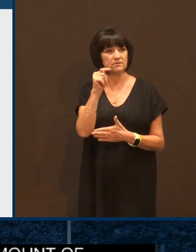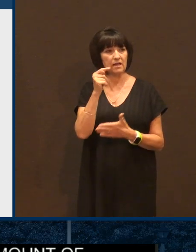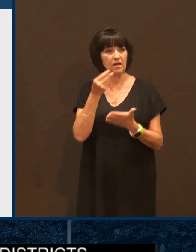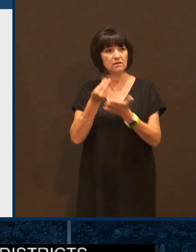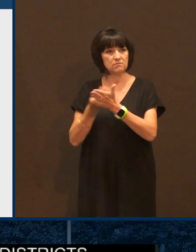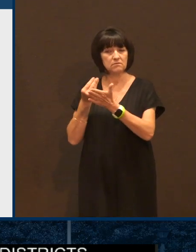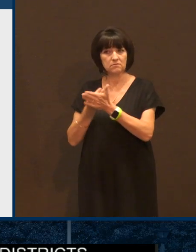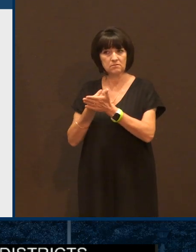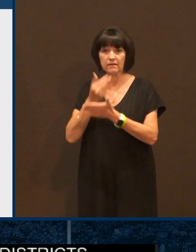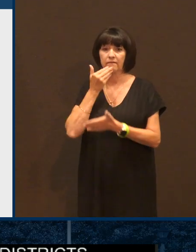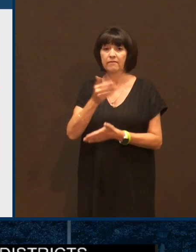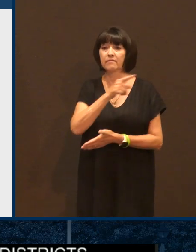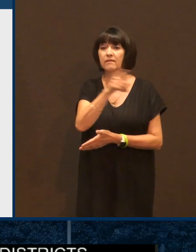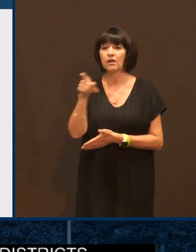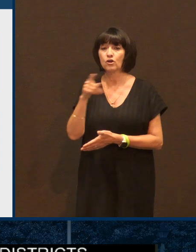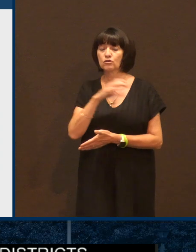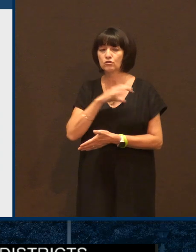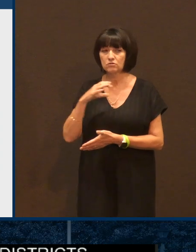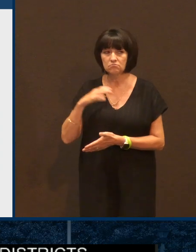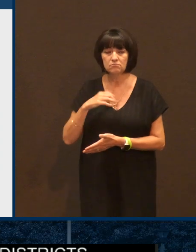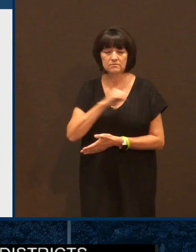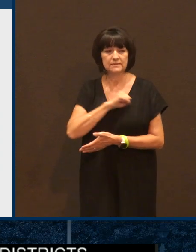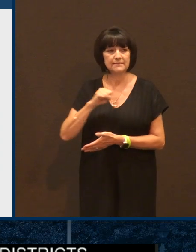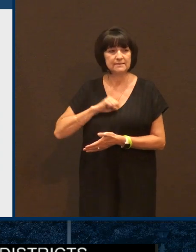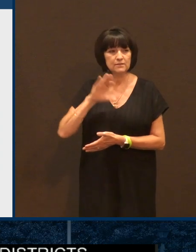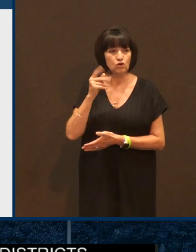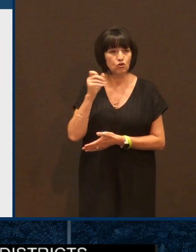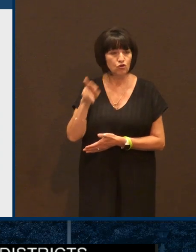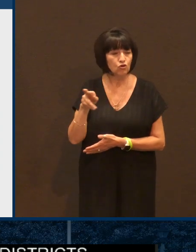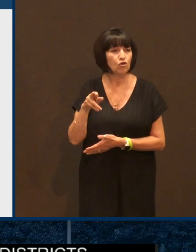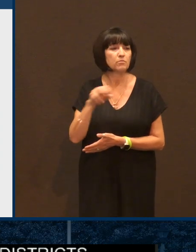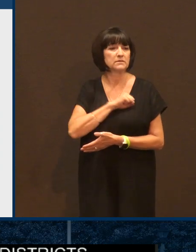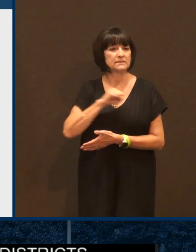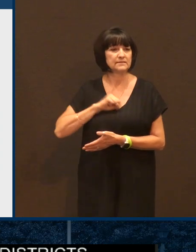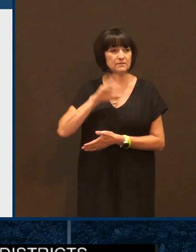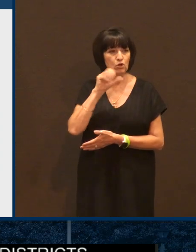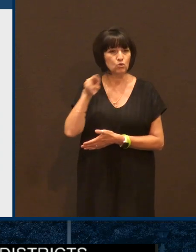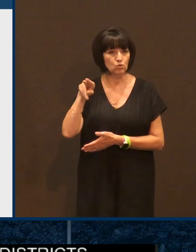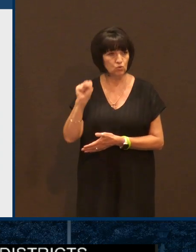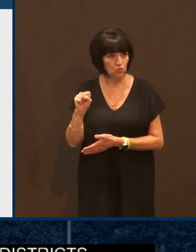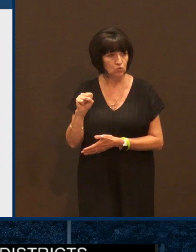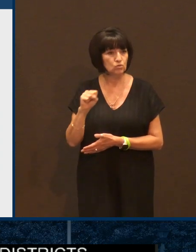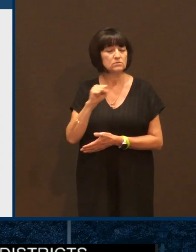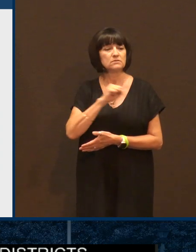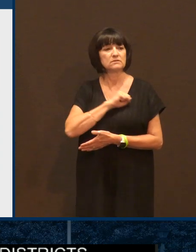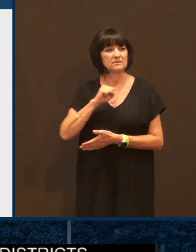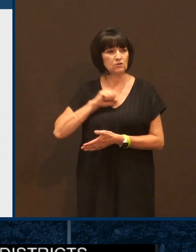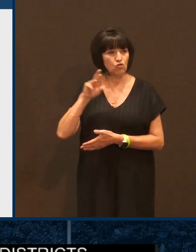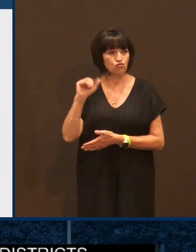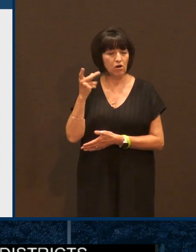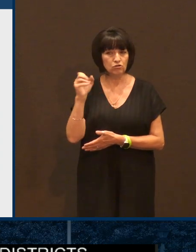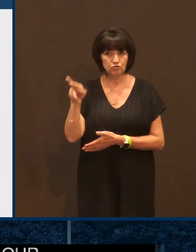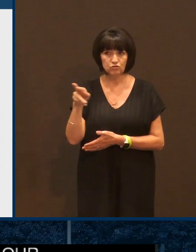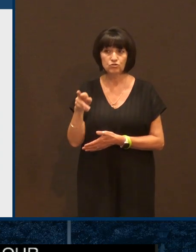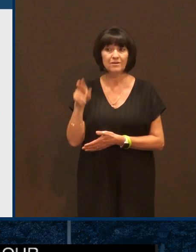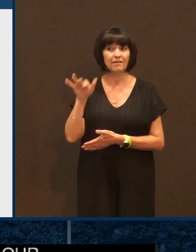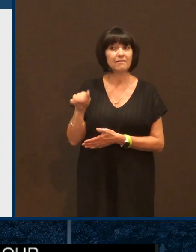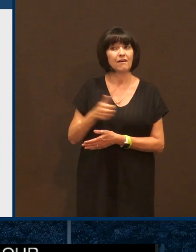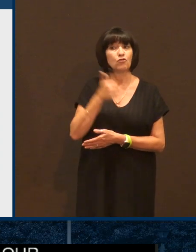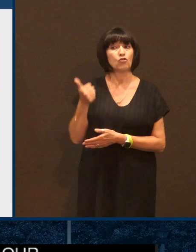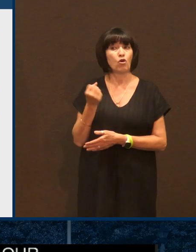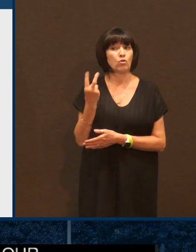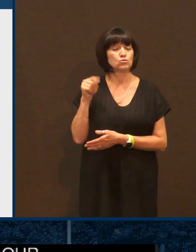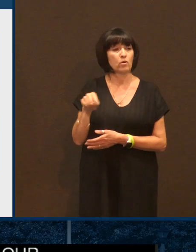congressional delegation, Senator Carper, Senator Coons, and Congresswoman Blunt Rochester, another $12 million were dollars that came to